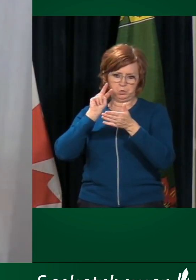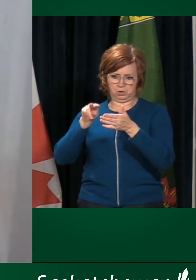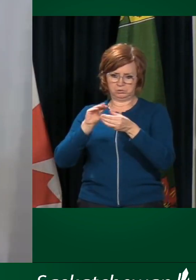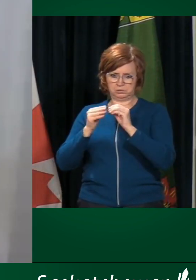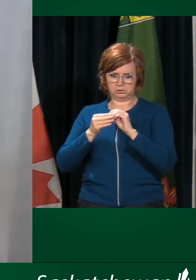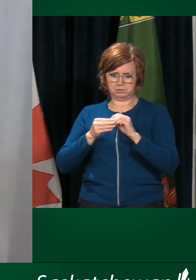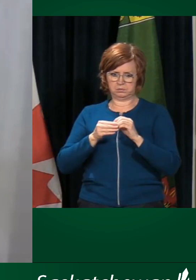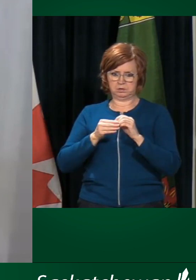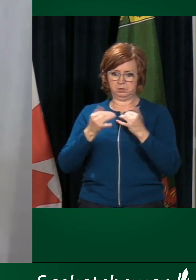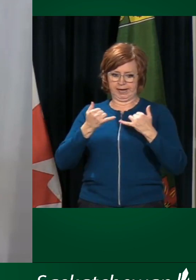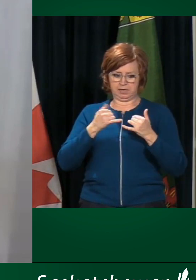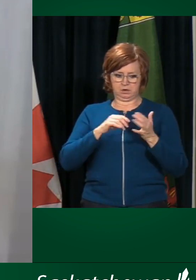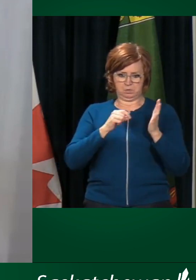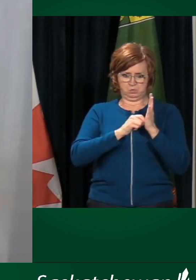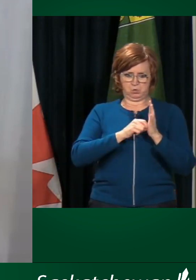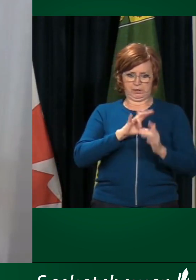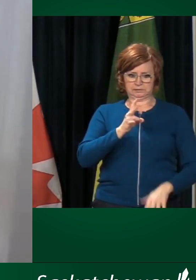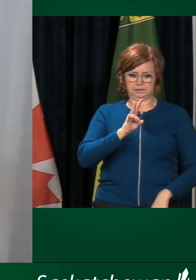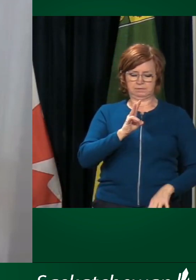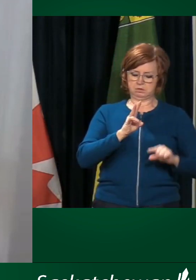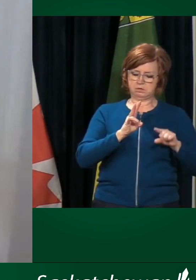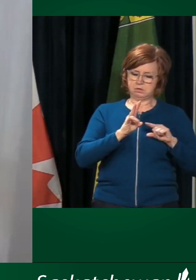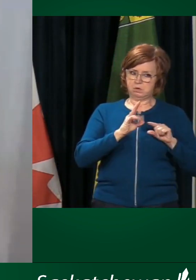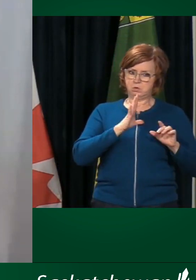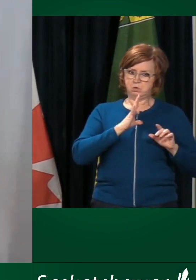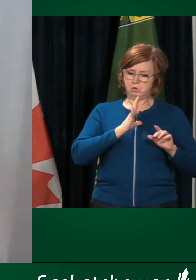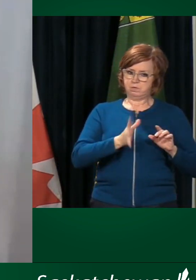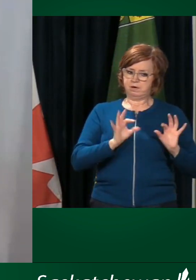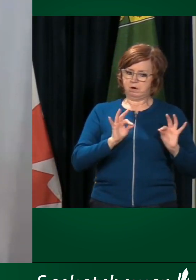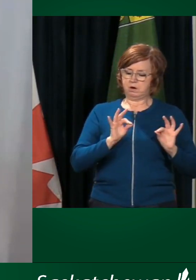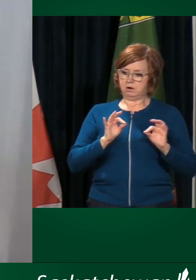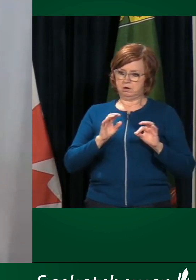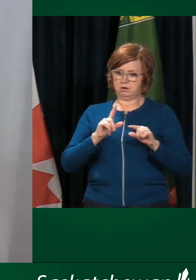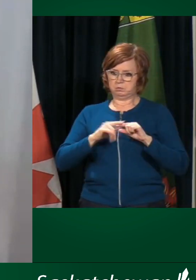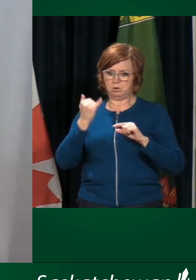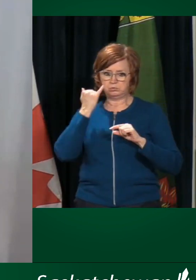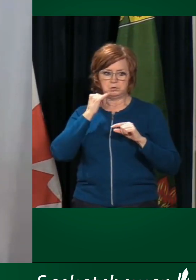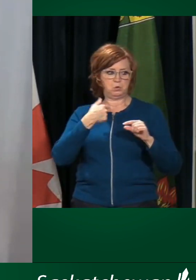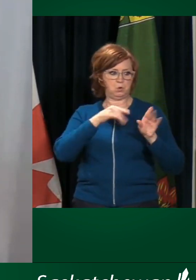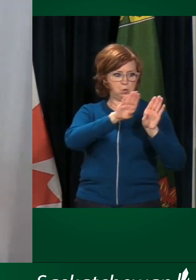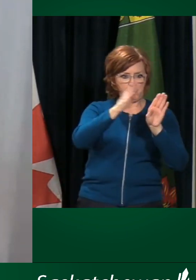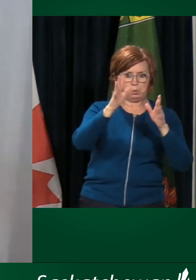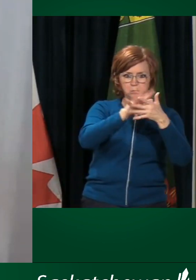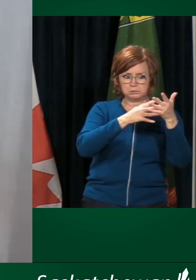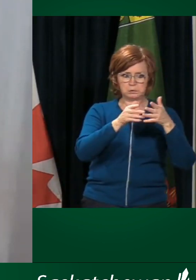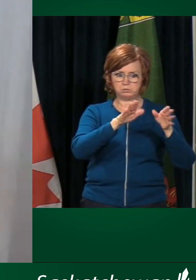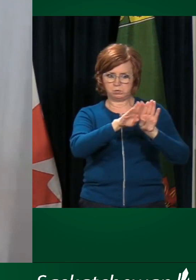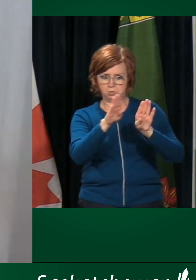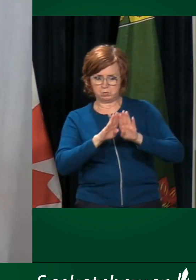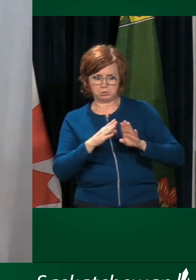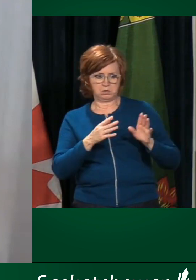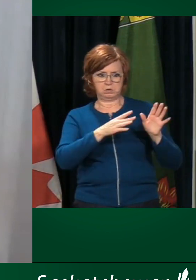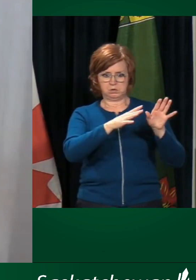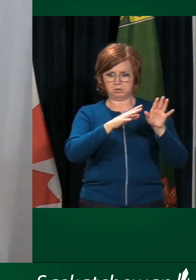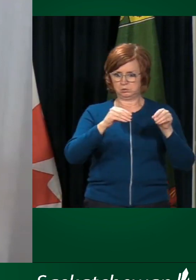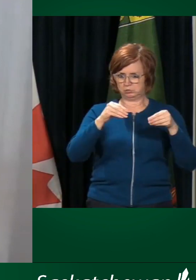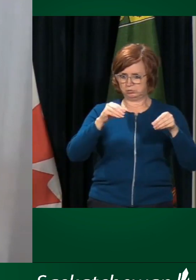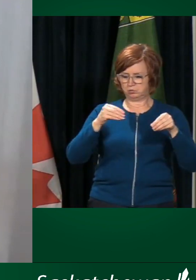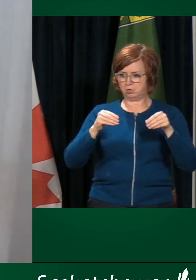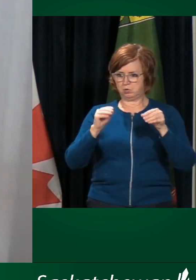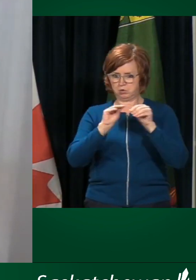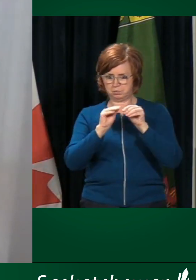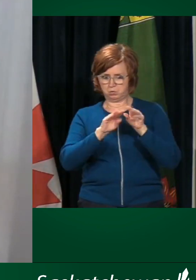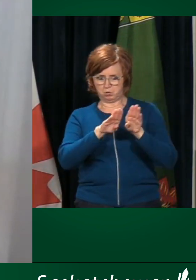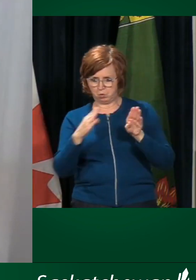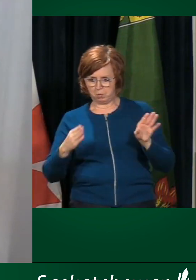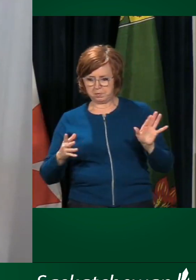reproductive number is to be able to be aware and adjust as we need, depending on both how